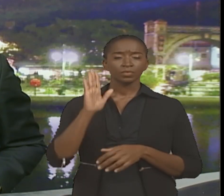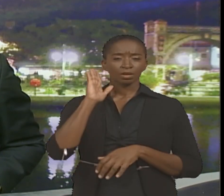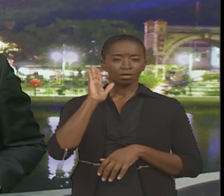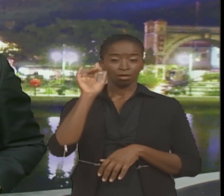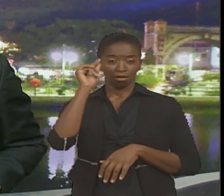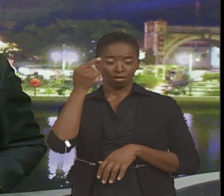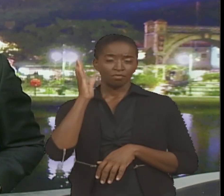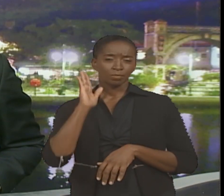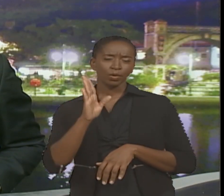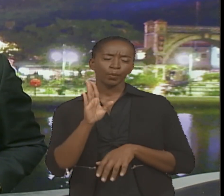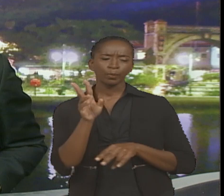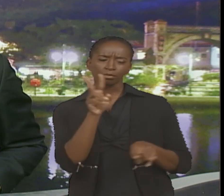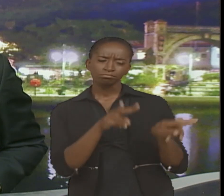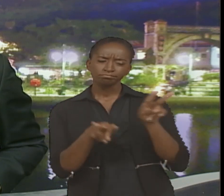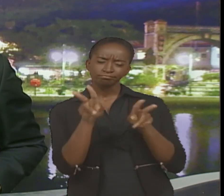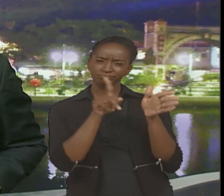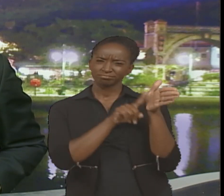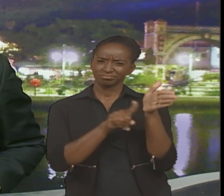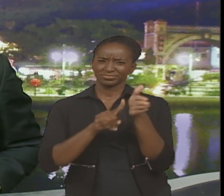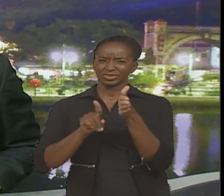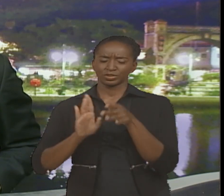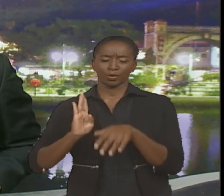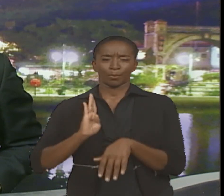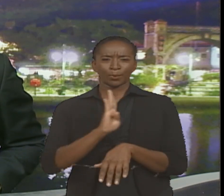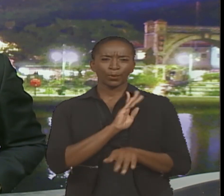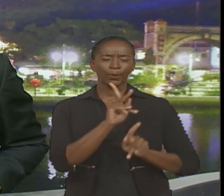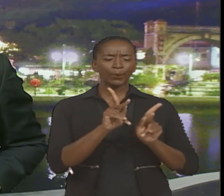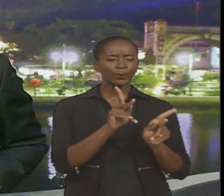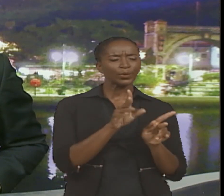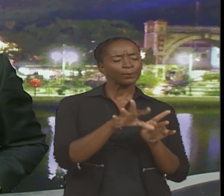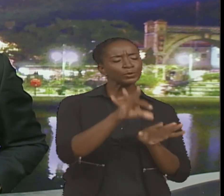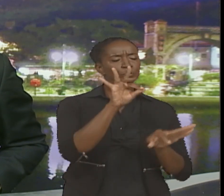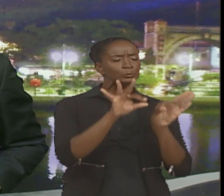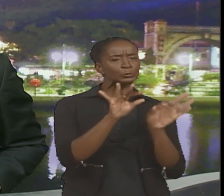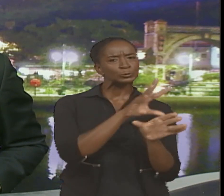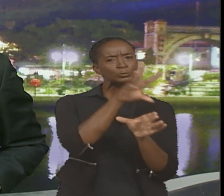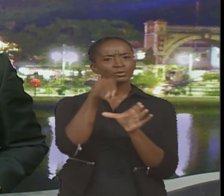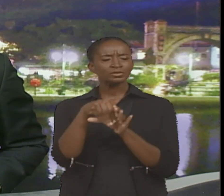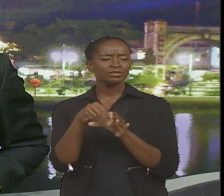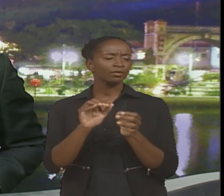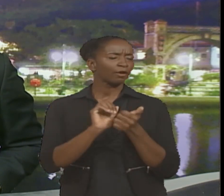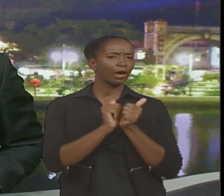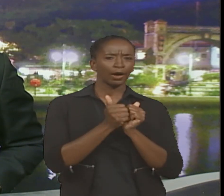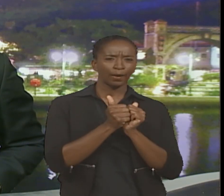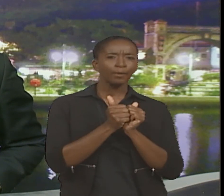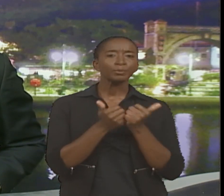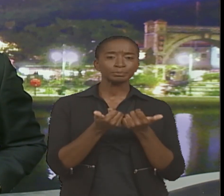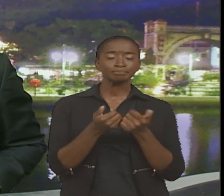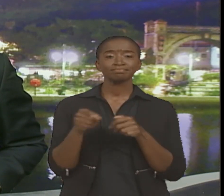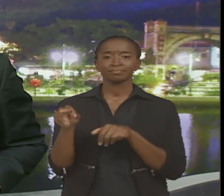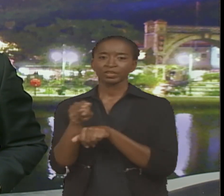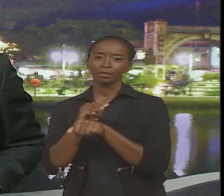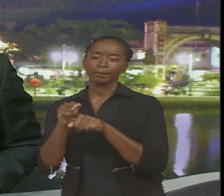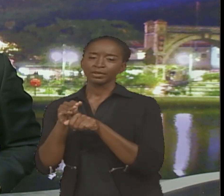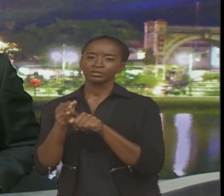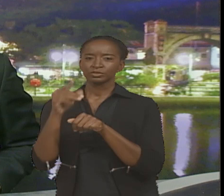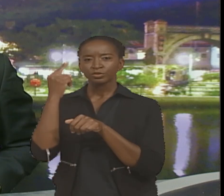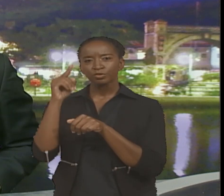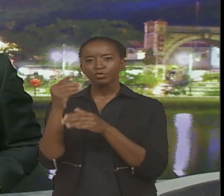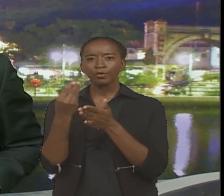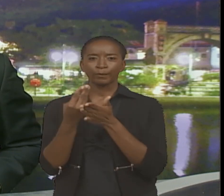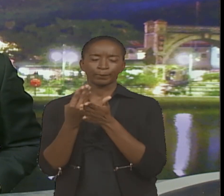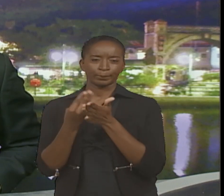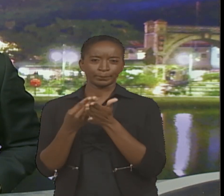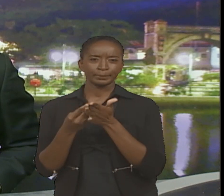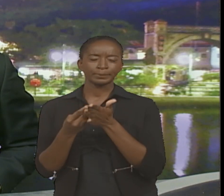now, government will be taking a closer look at the process by which people are appointed to boards. Minister in the Ministry of Finance, Ryan